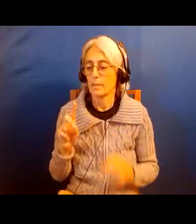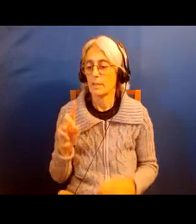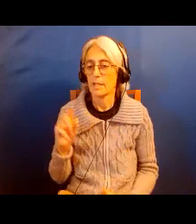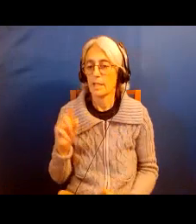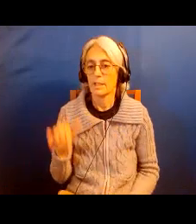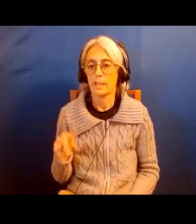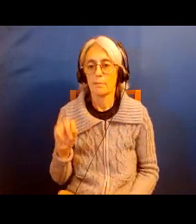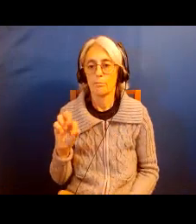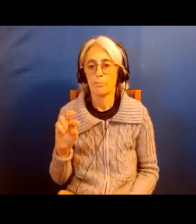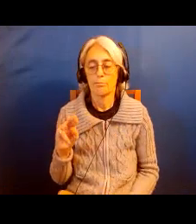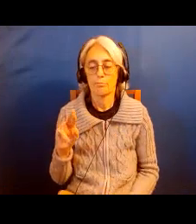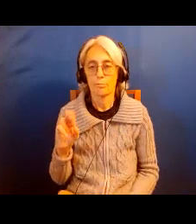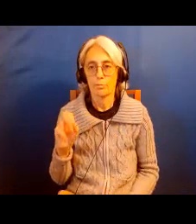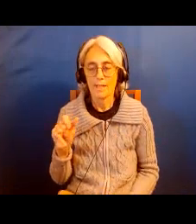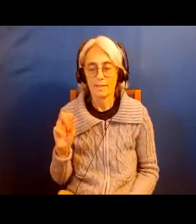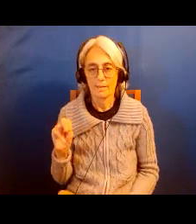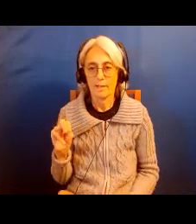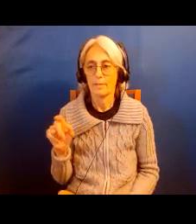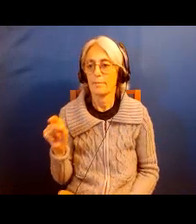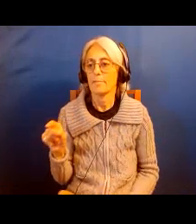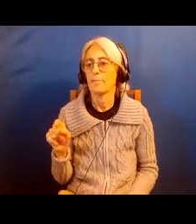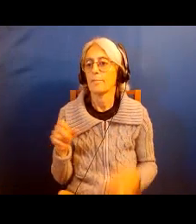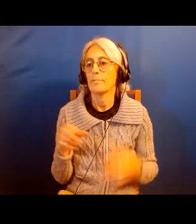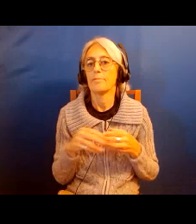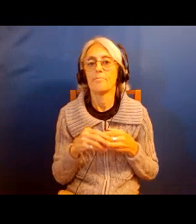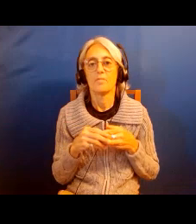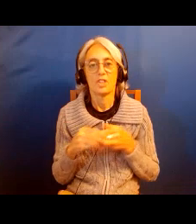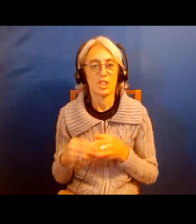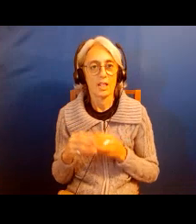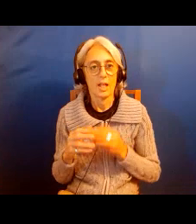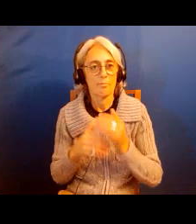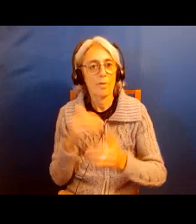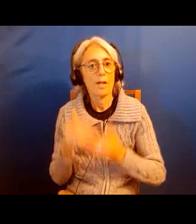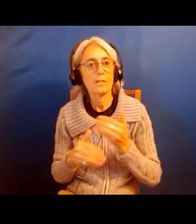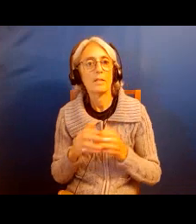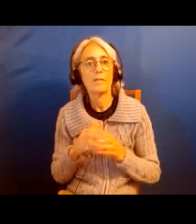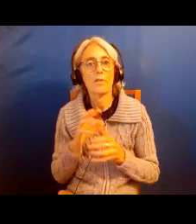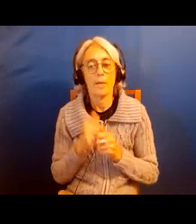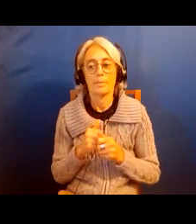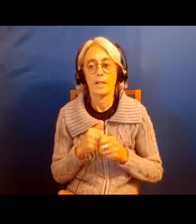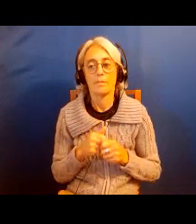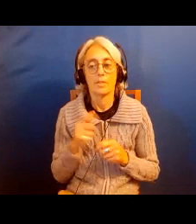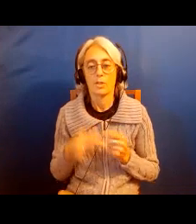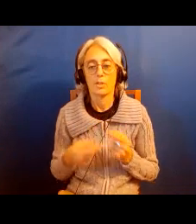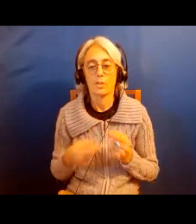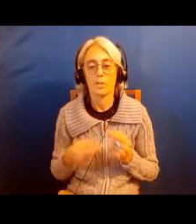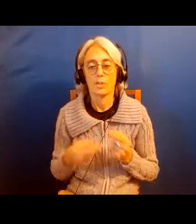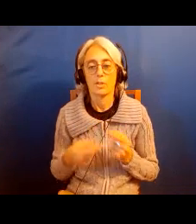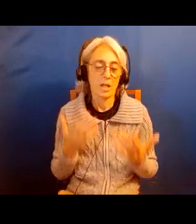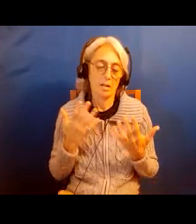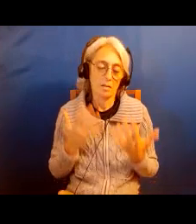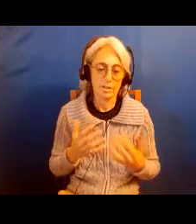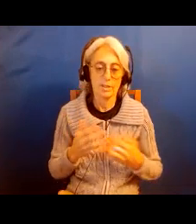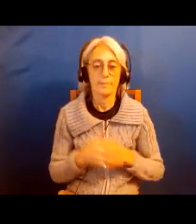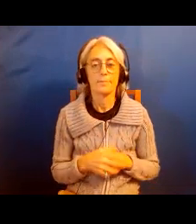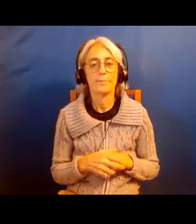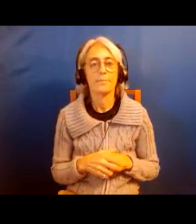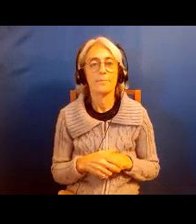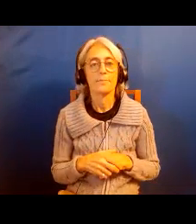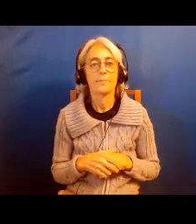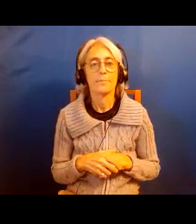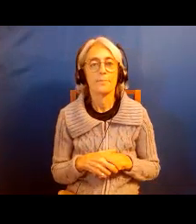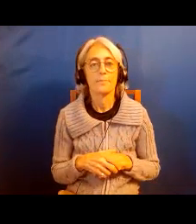who has led the update of the guidelines, but unfortunately was not able to be at the meeting today. And